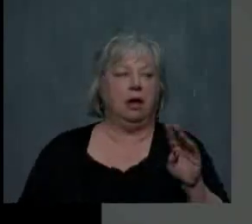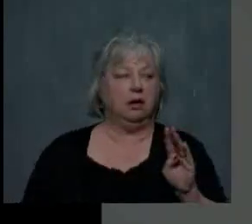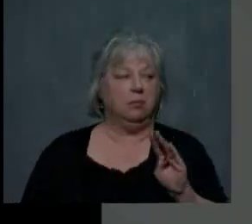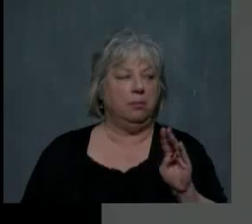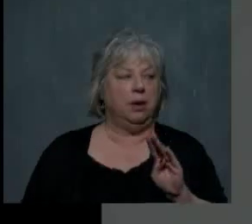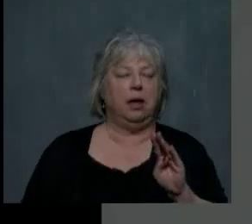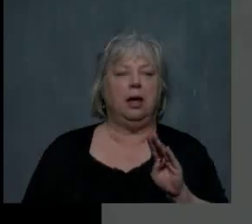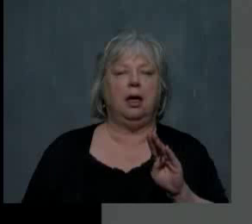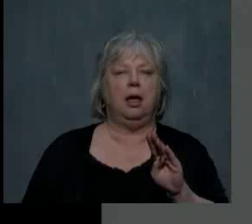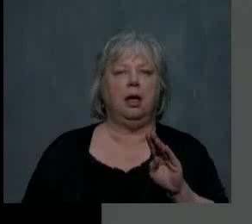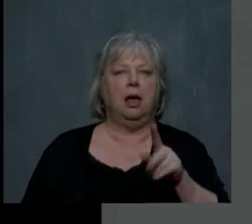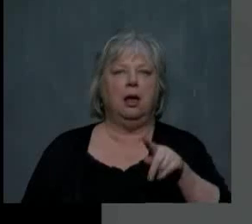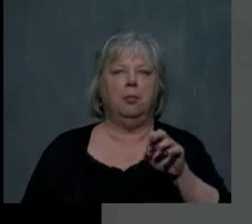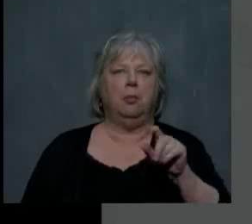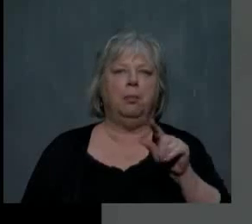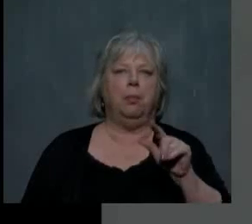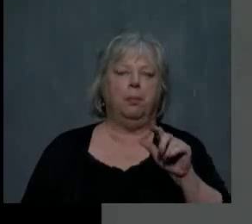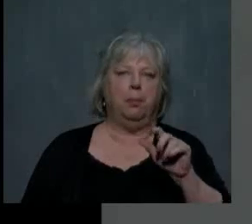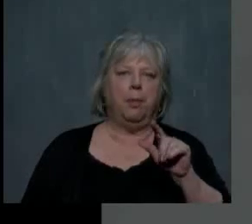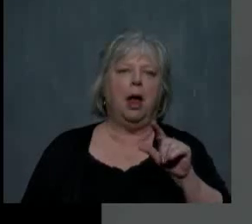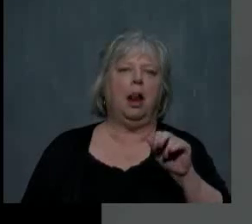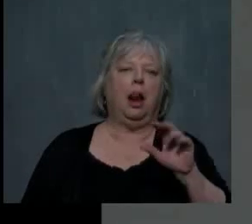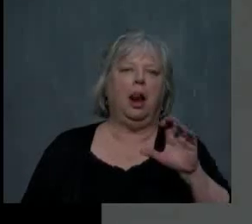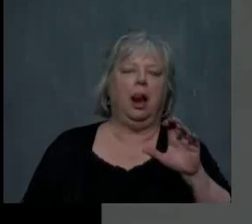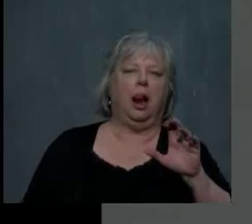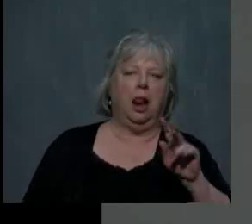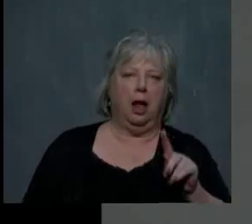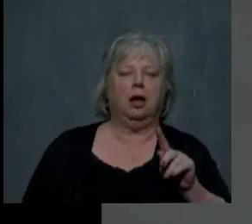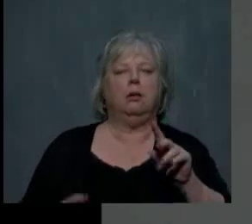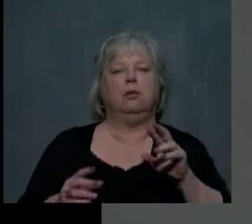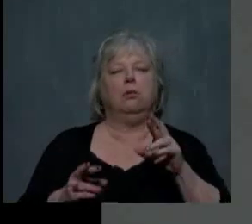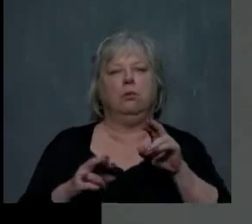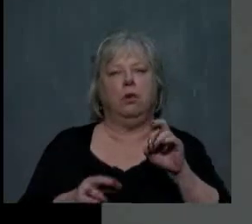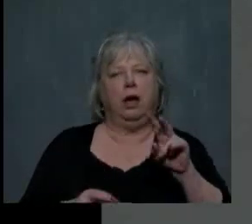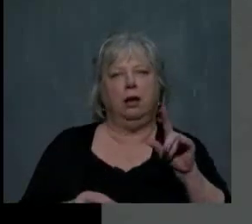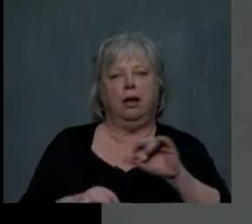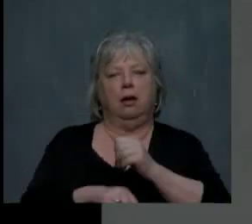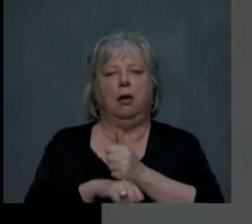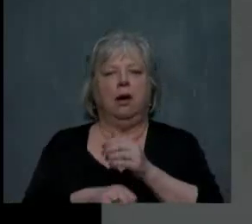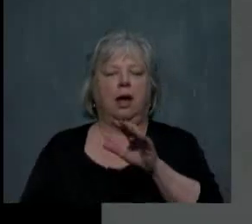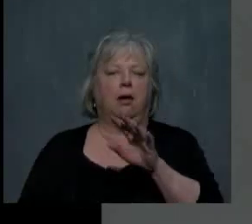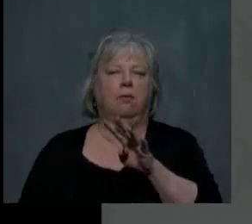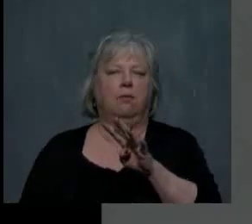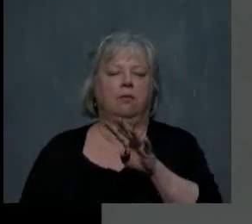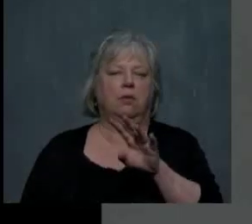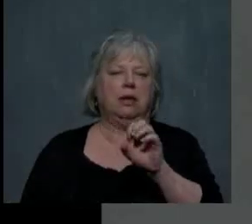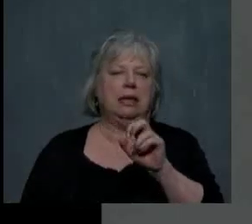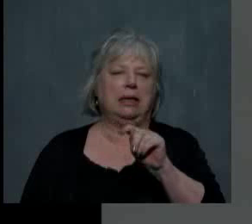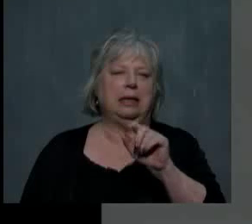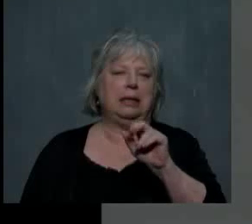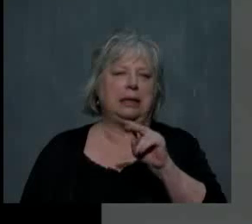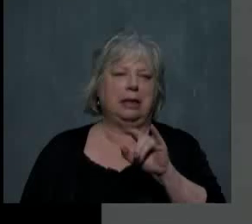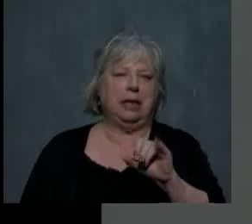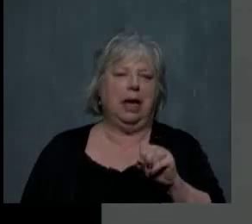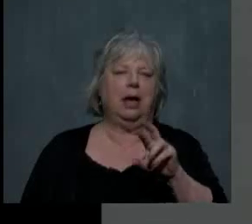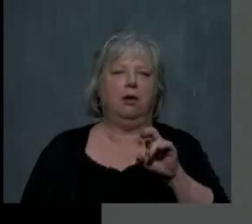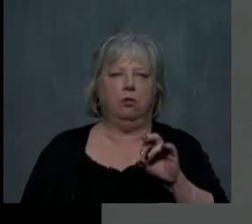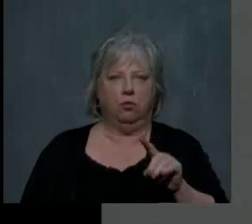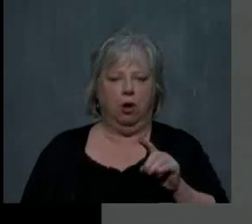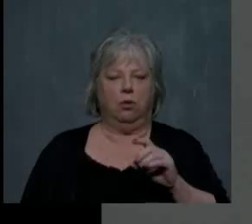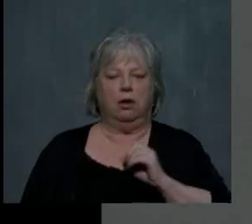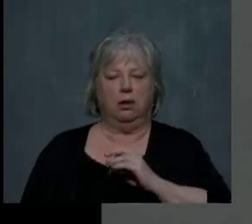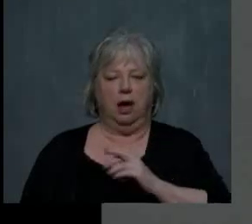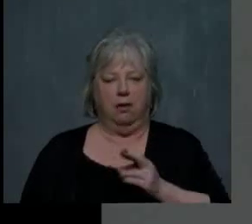Z-7950-B, Pollock Realty, revised short form PDO, located at 4016 Stannis Road. Staff recommends approval of the